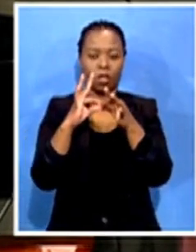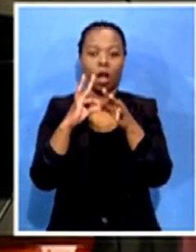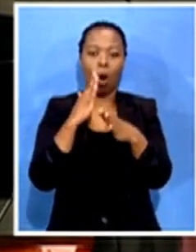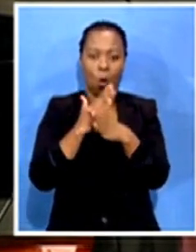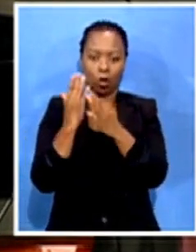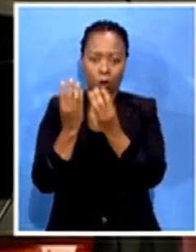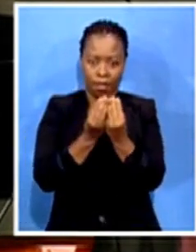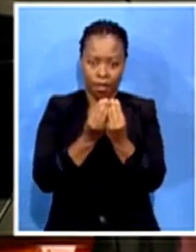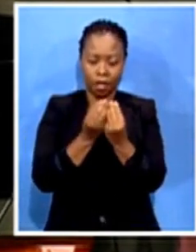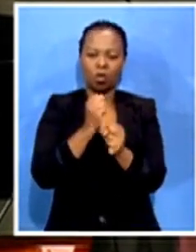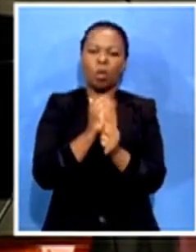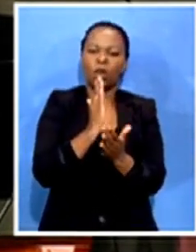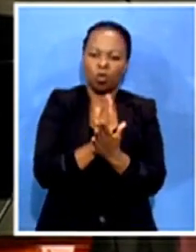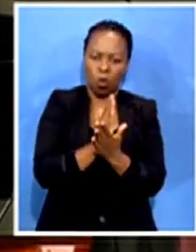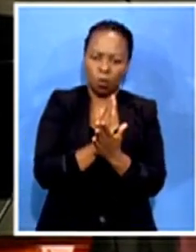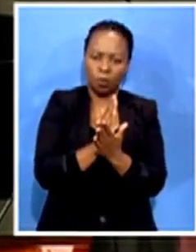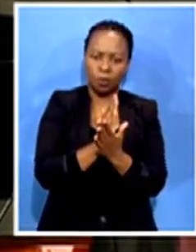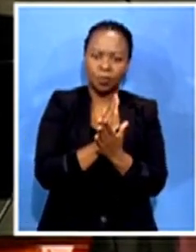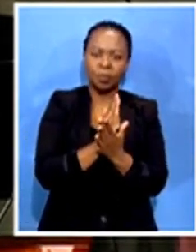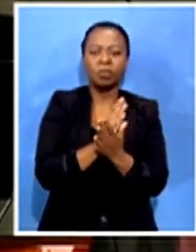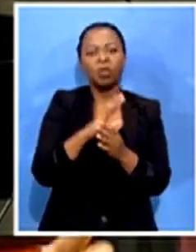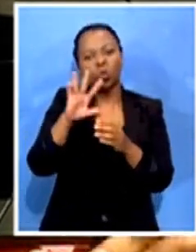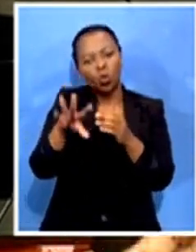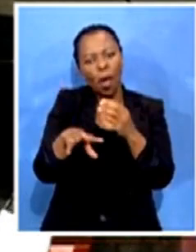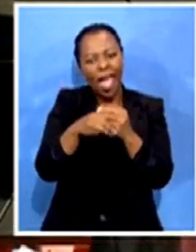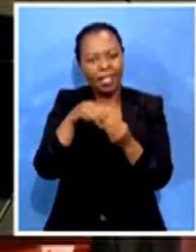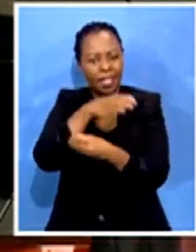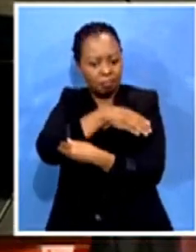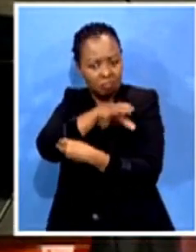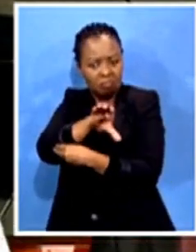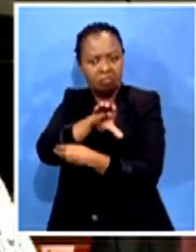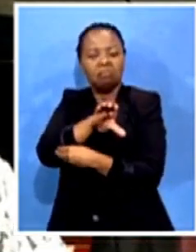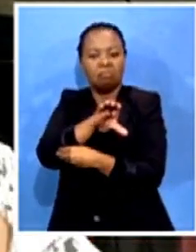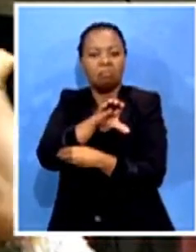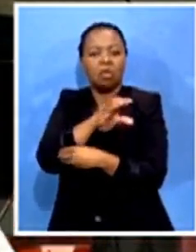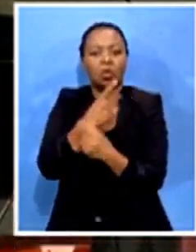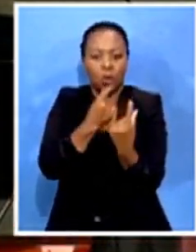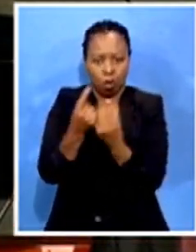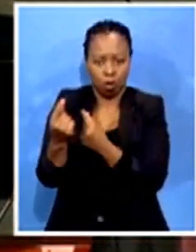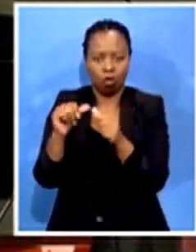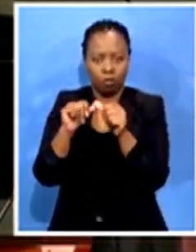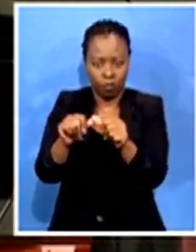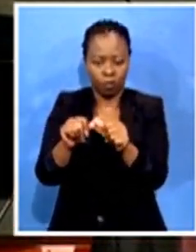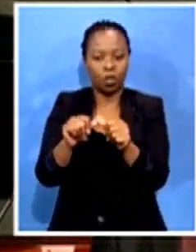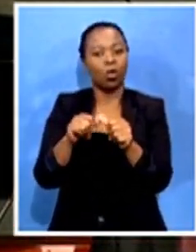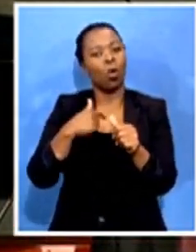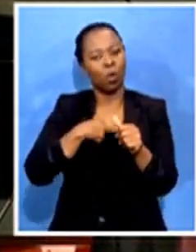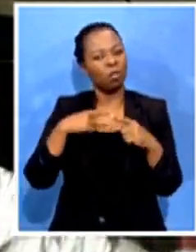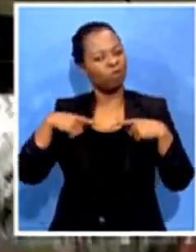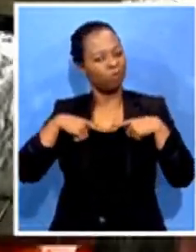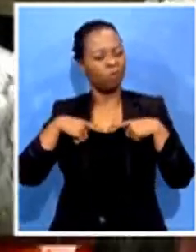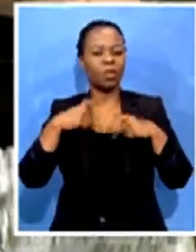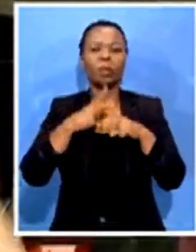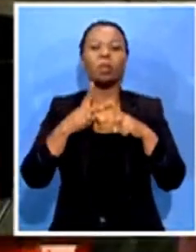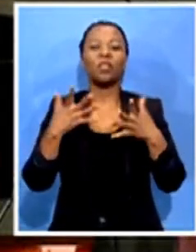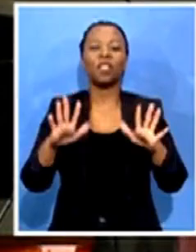additional capacity, that can be done. So we had prepared for the period in January